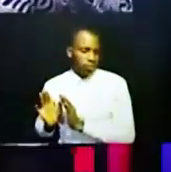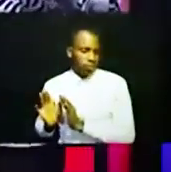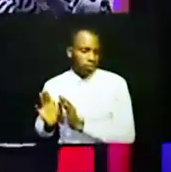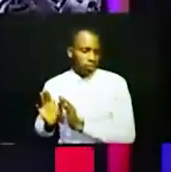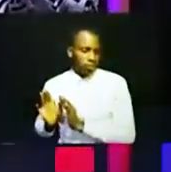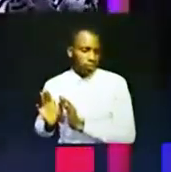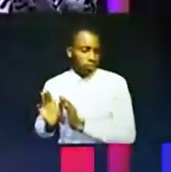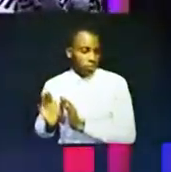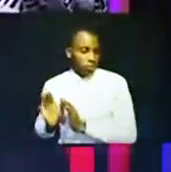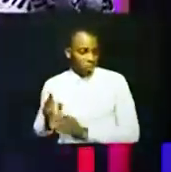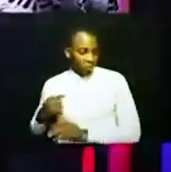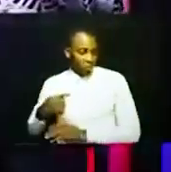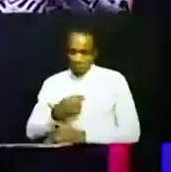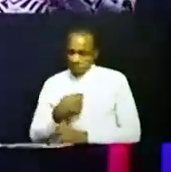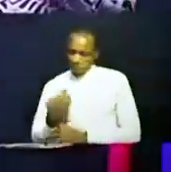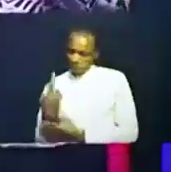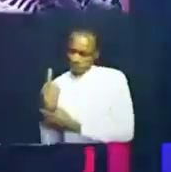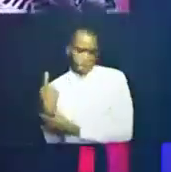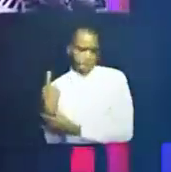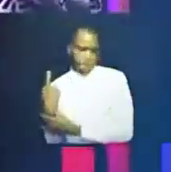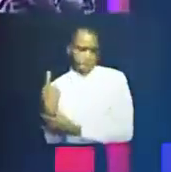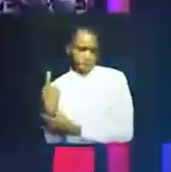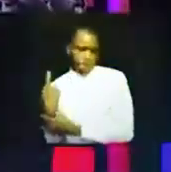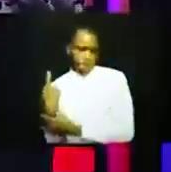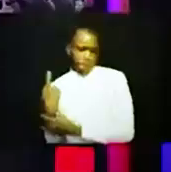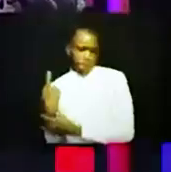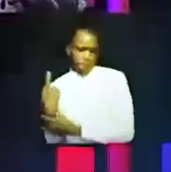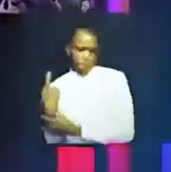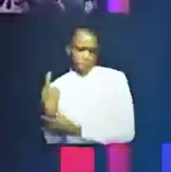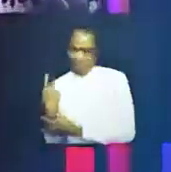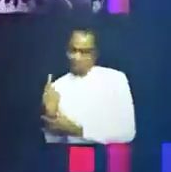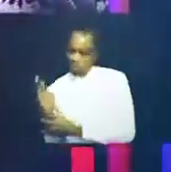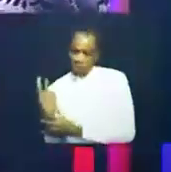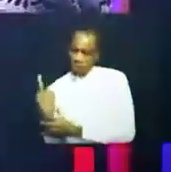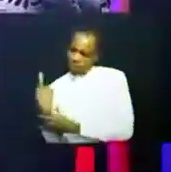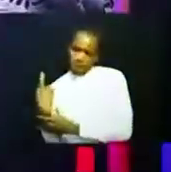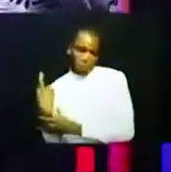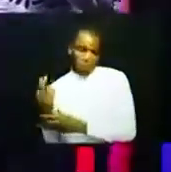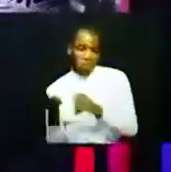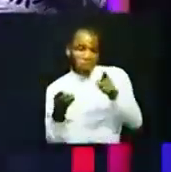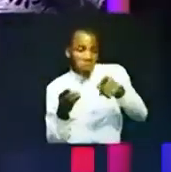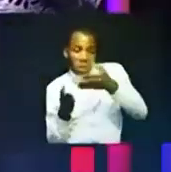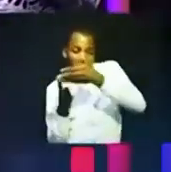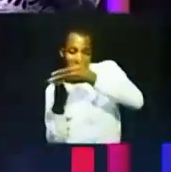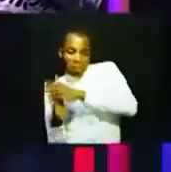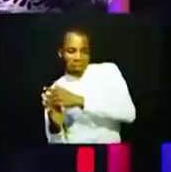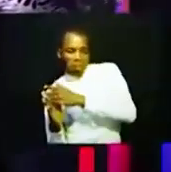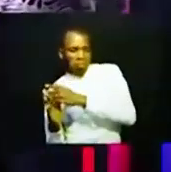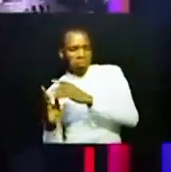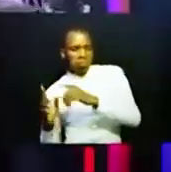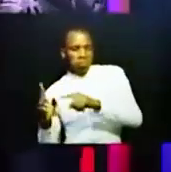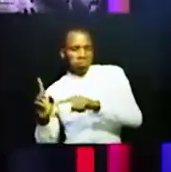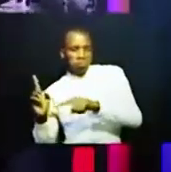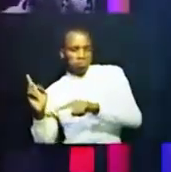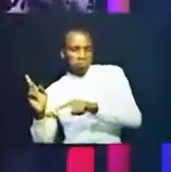are so close that you cannot put a knife blade between us. We